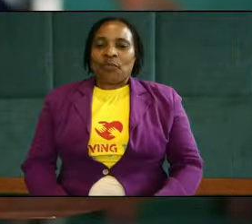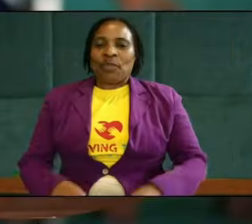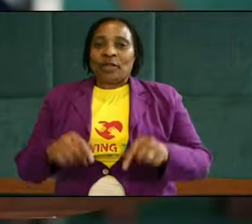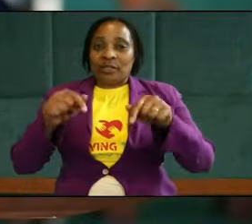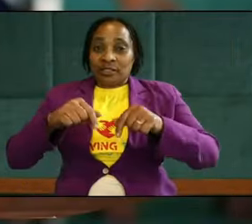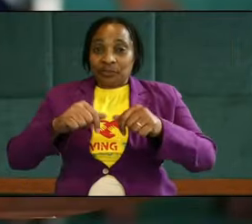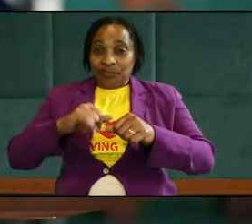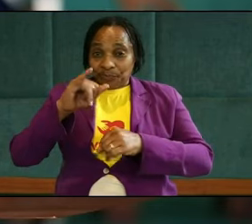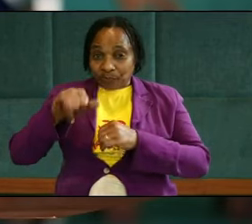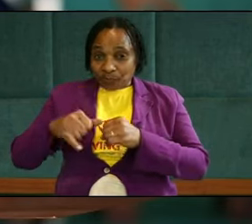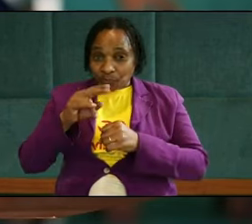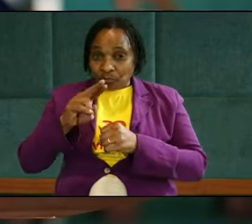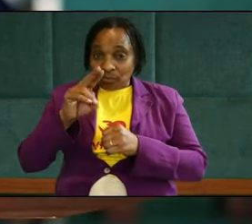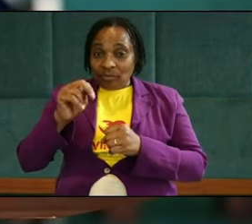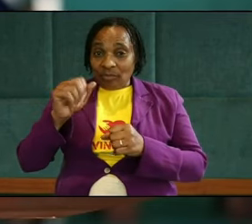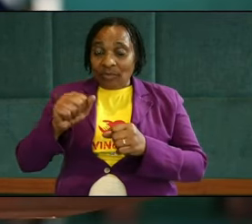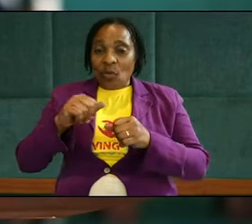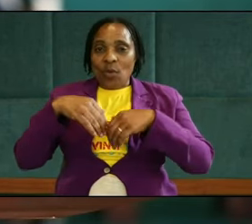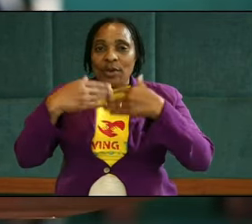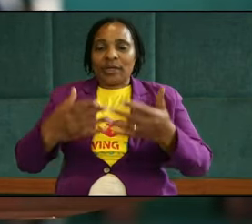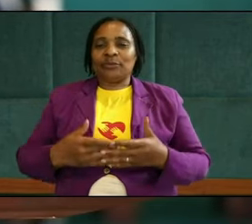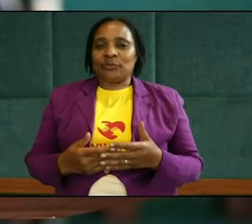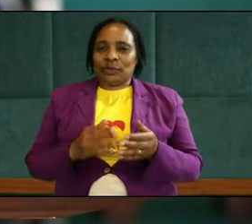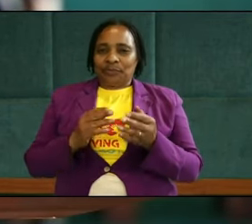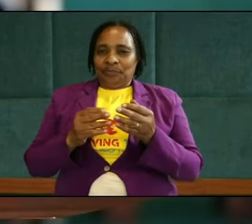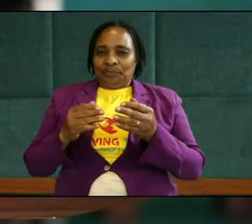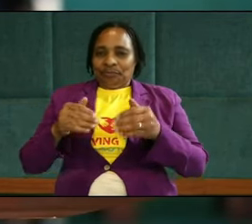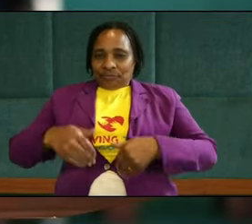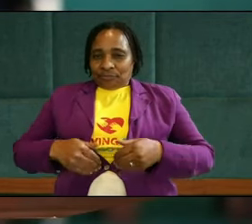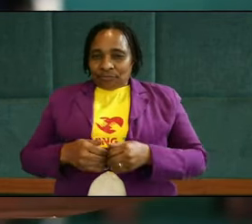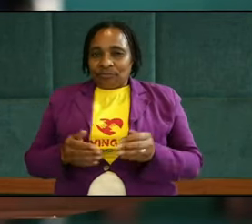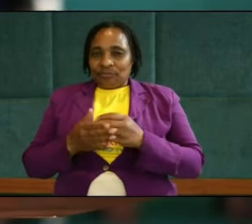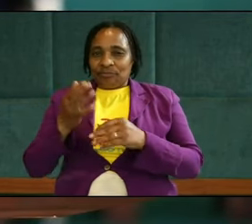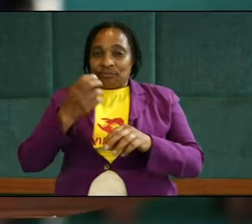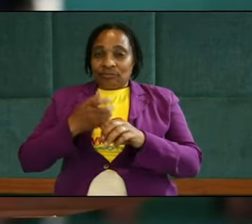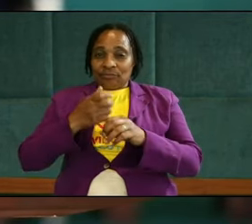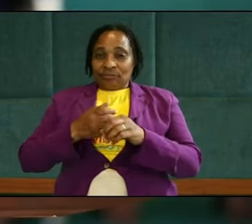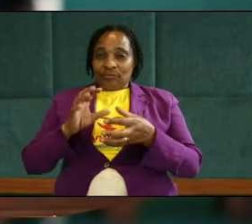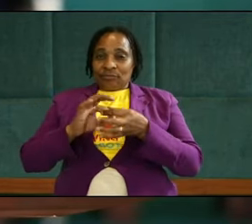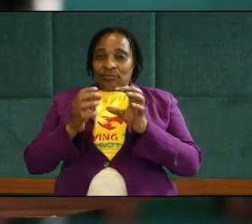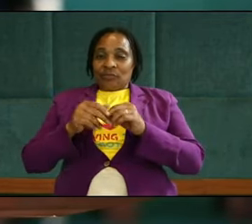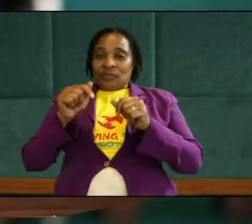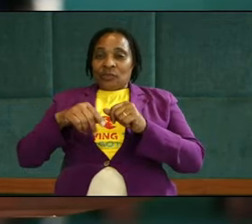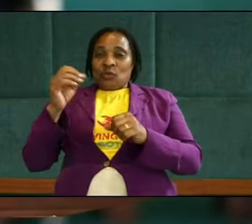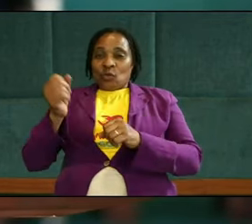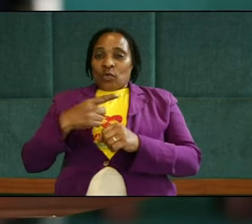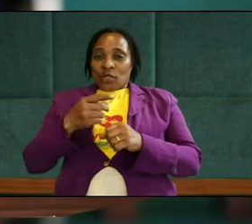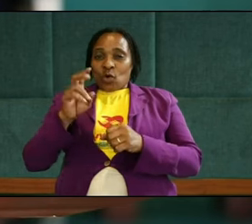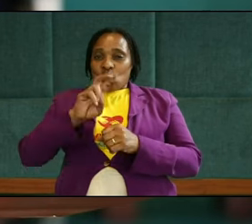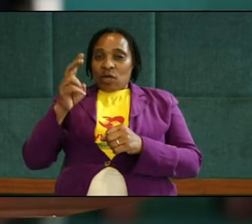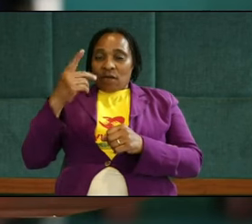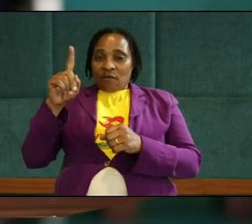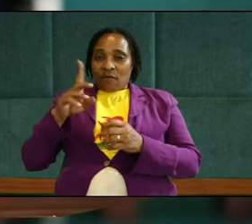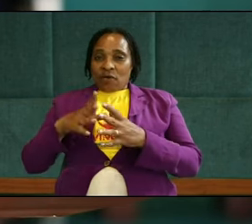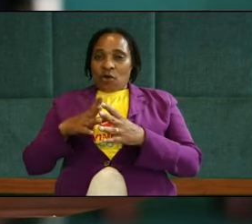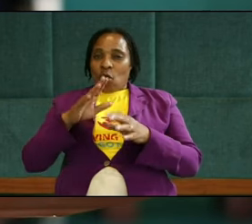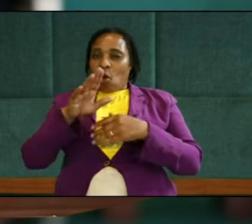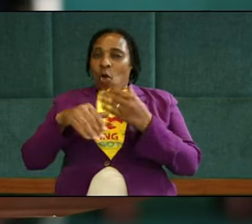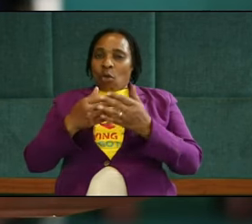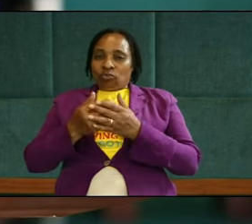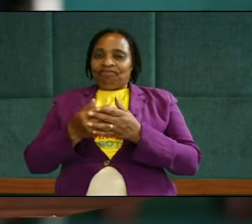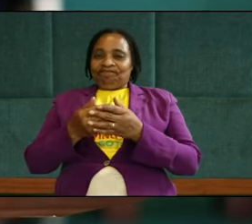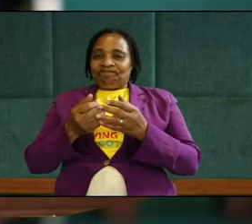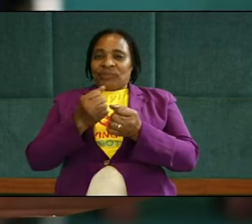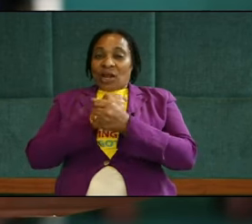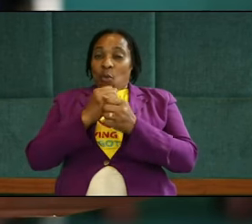It's June. Welcome to the Teens Cornerstone Connections lesson. This quarter, we're looking at unrequited love.